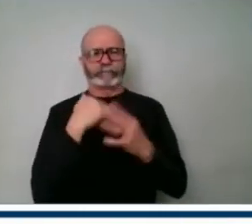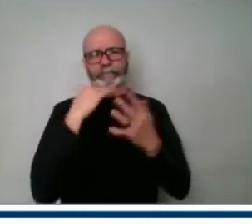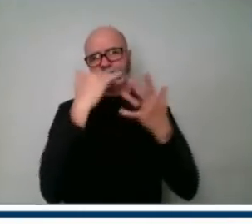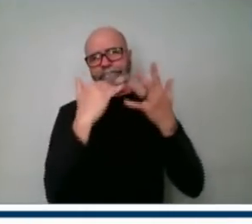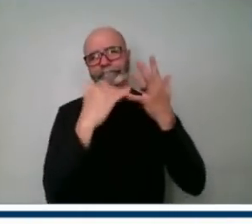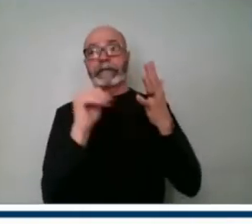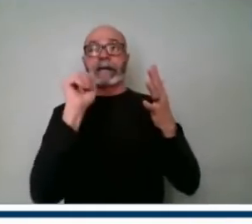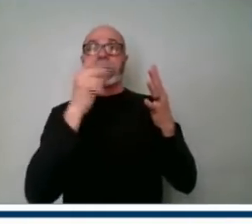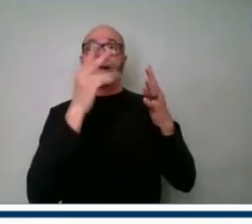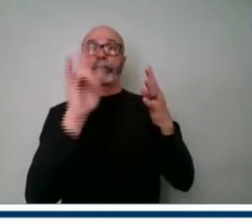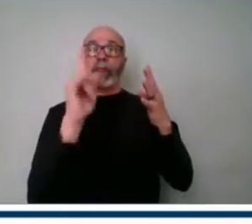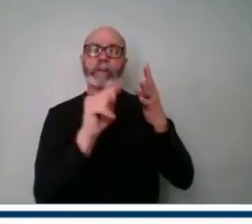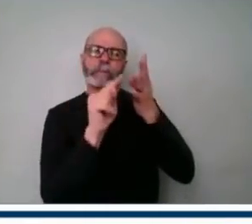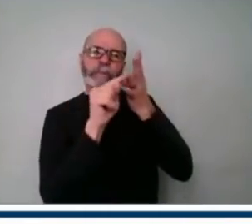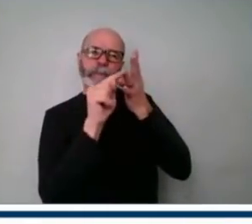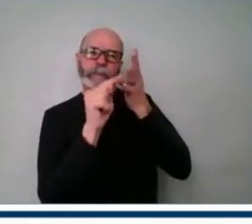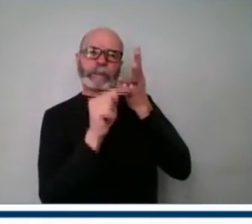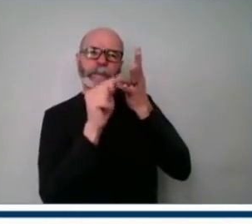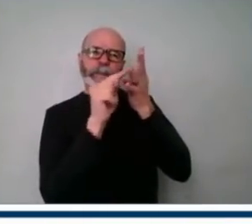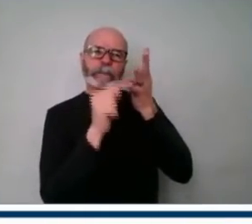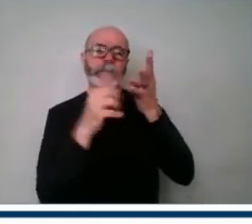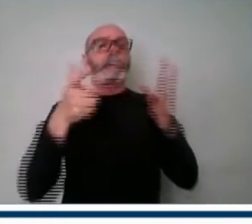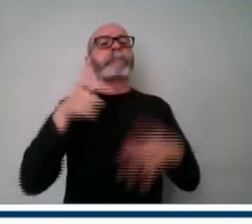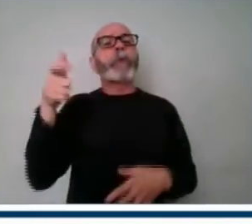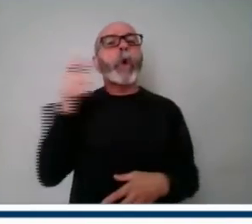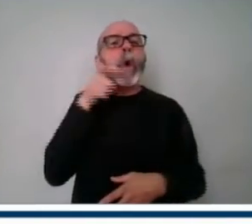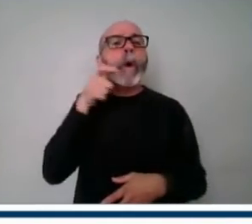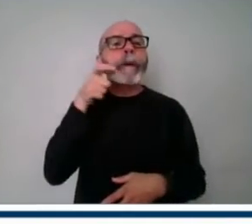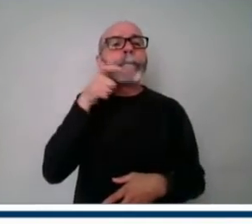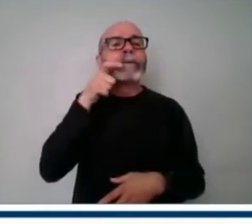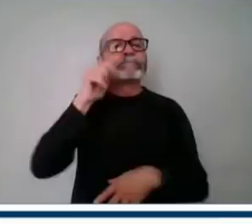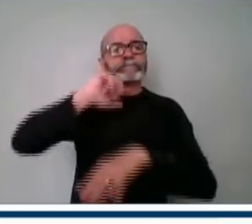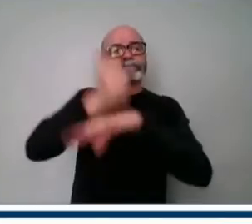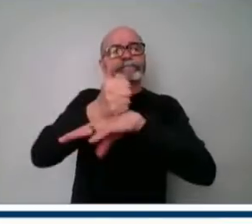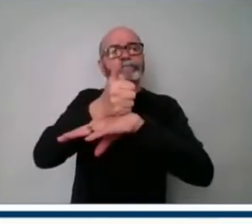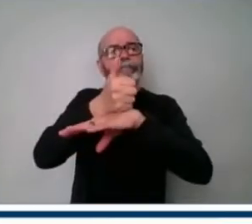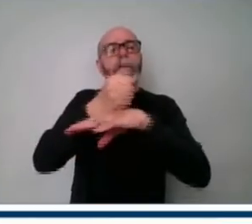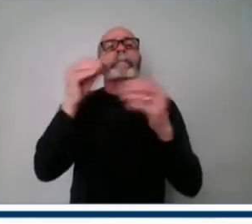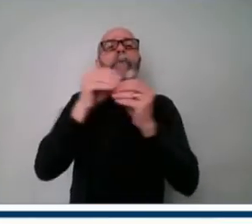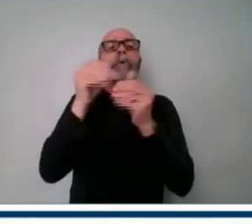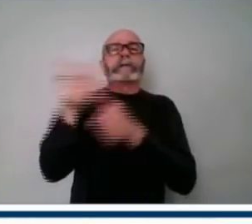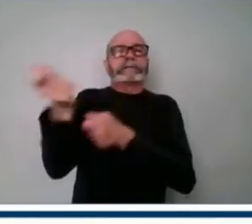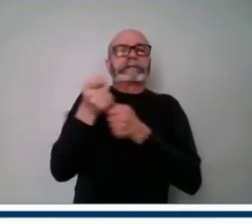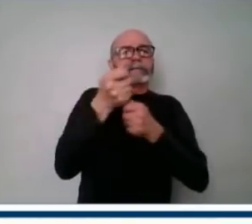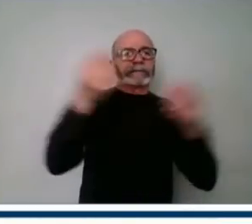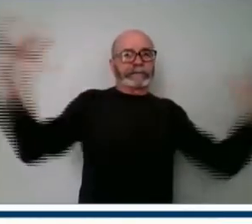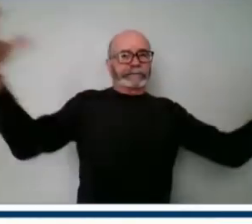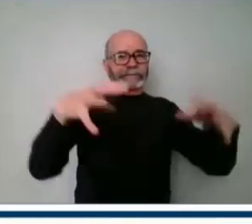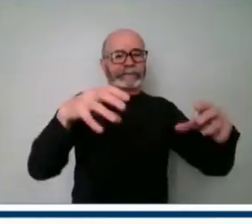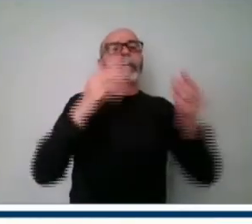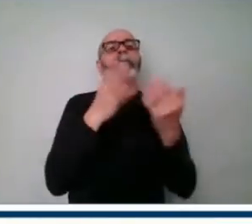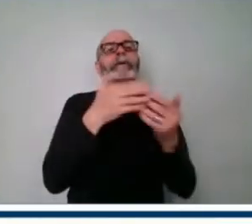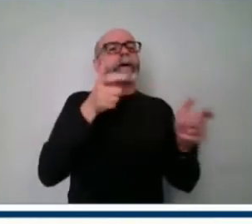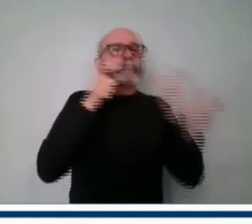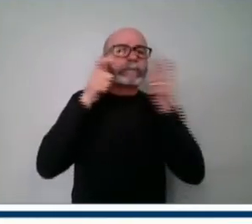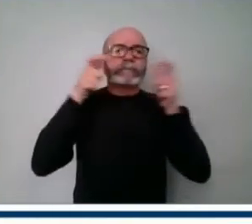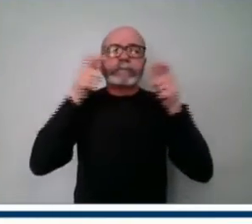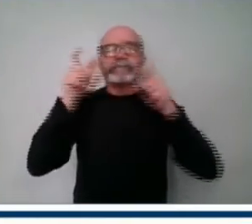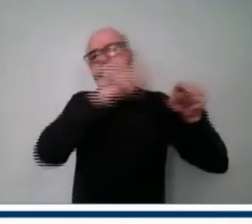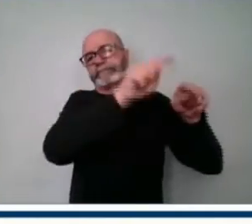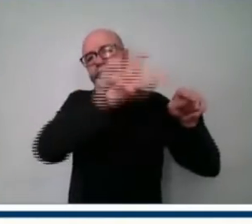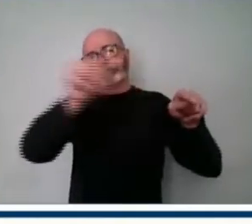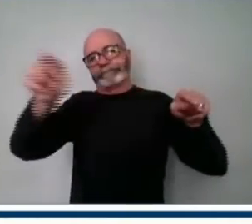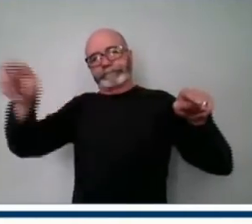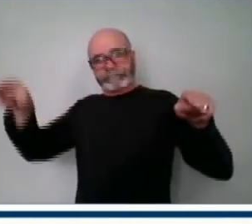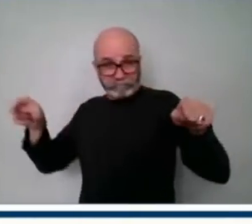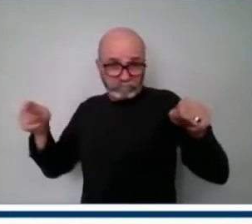nearly double the capacity for online booking. But my team has asked me to pass on a couple of tips about people who are looking